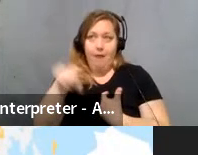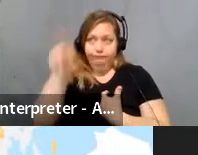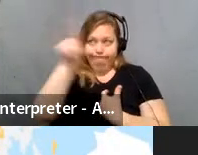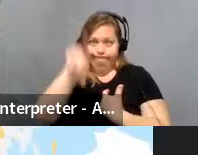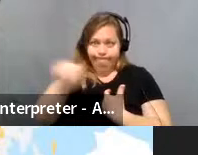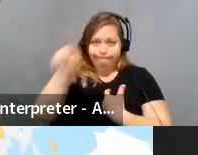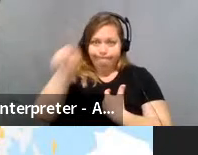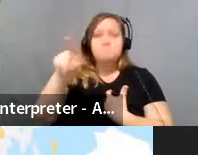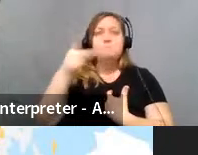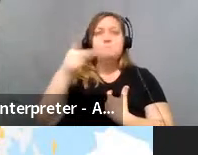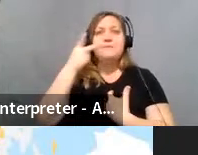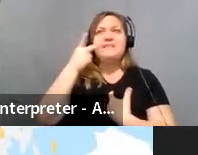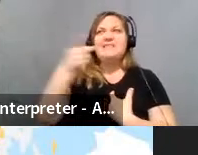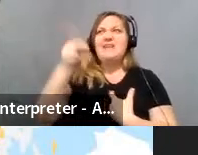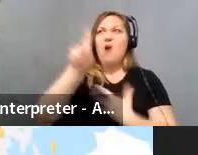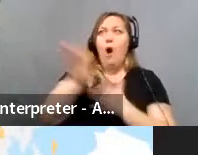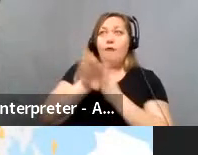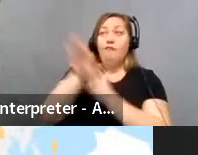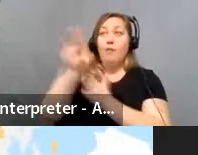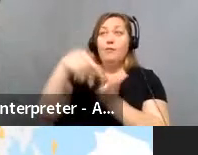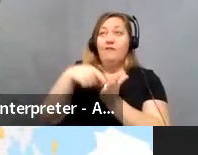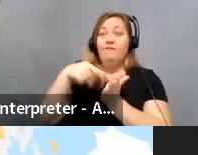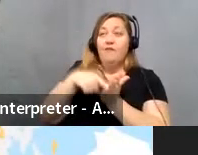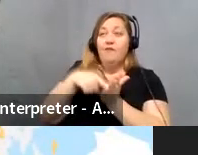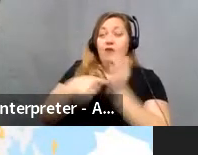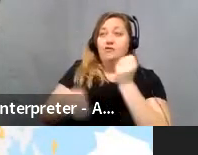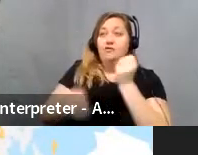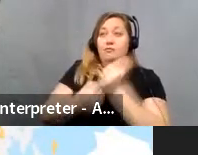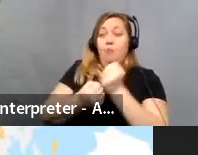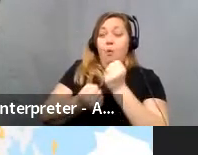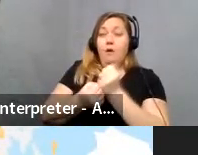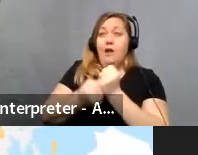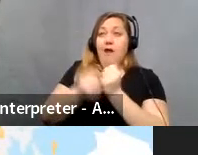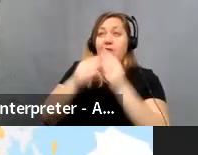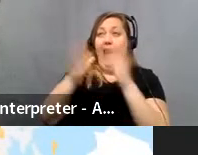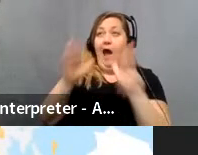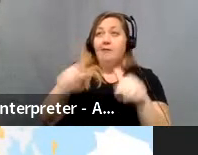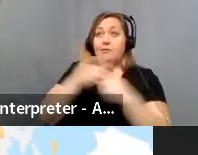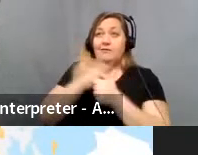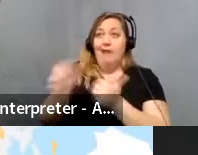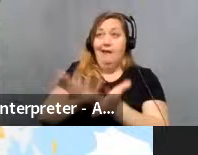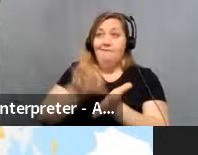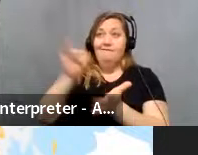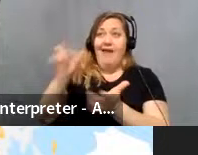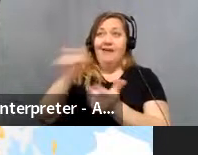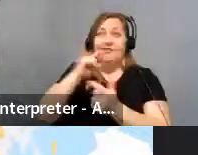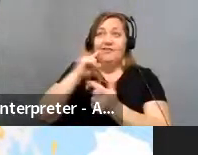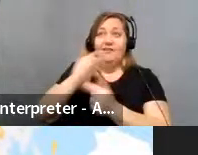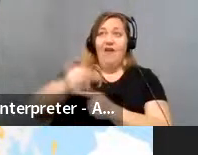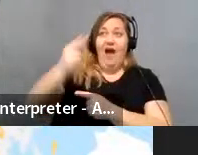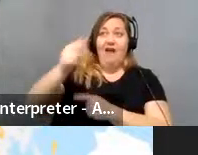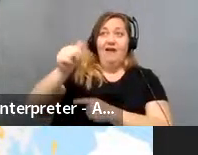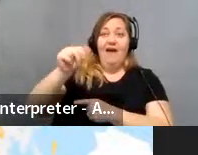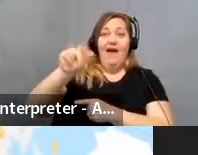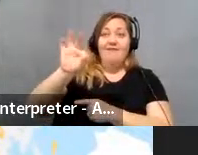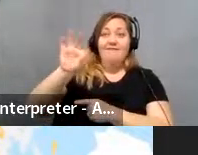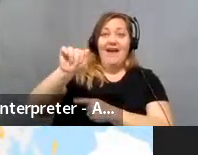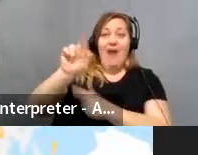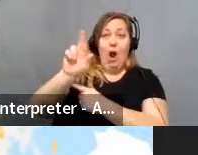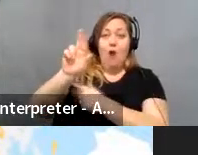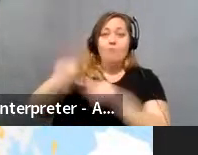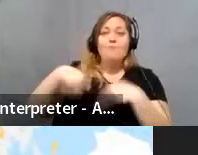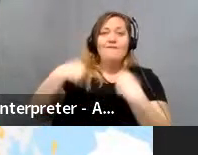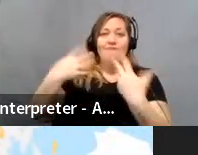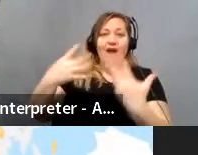framework, all forms of affordable and supportive housing will be able to take advantage of the higher FARs already provided to